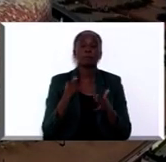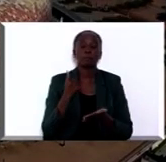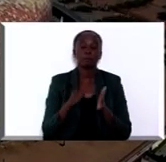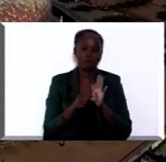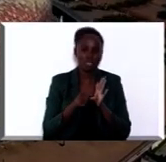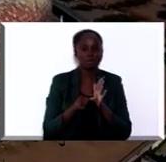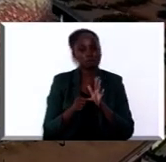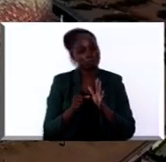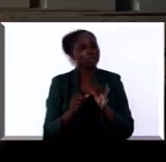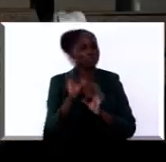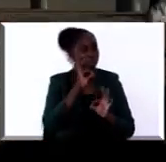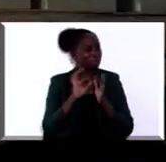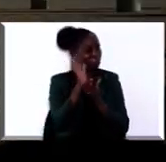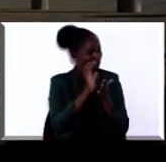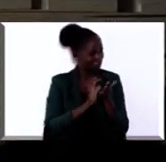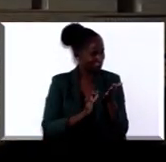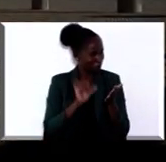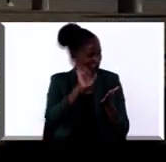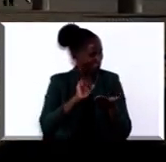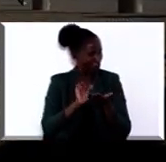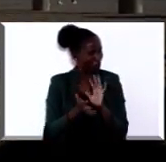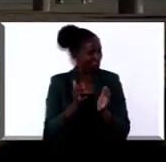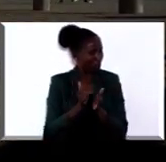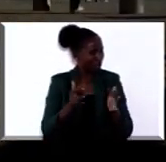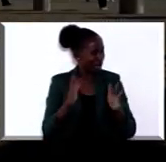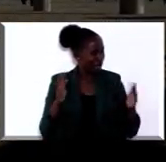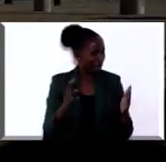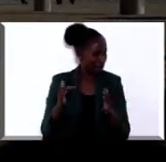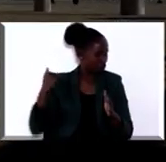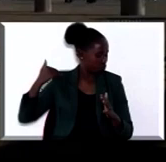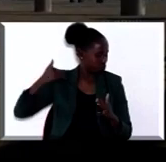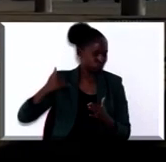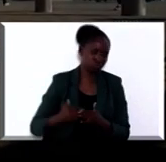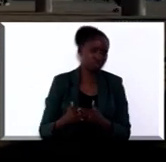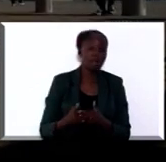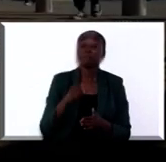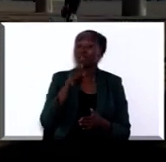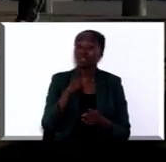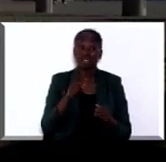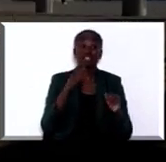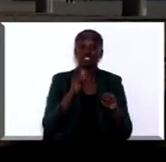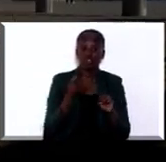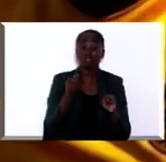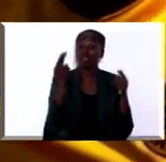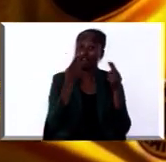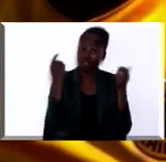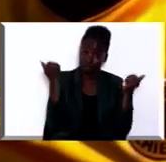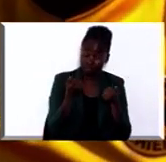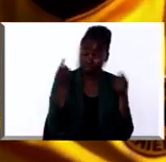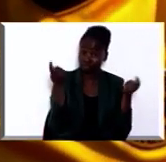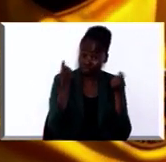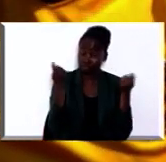of football in our country. These anniversaries are not just about anniversaries. So we are investing in